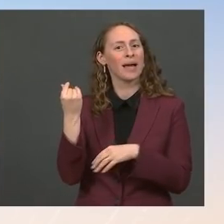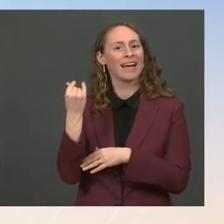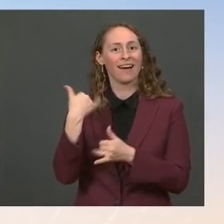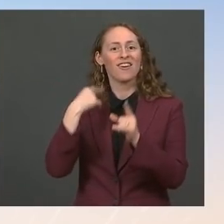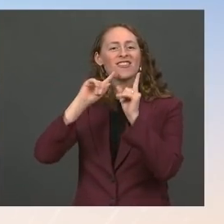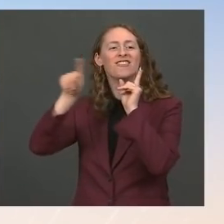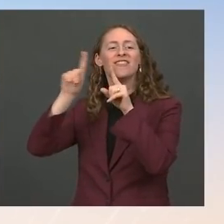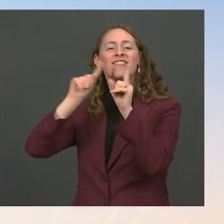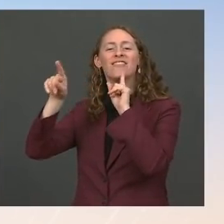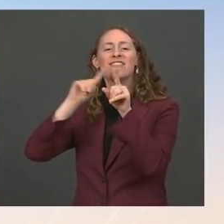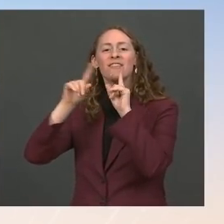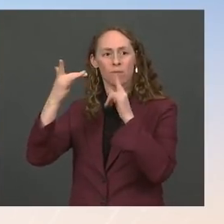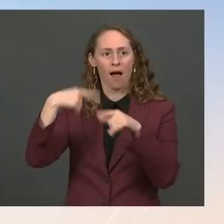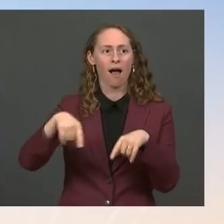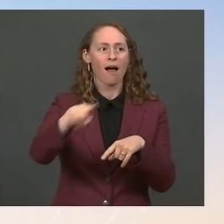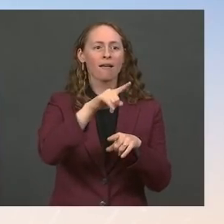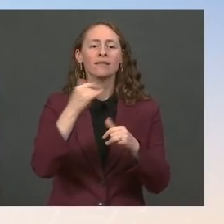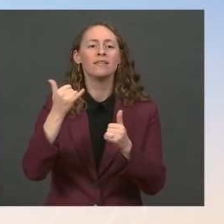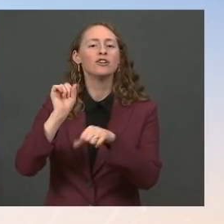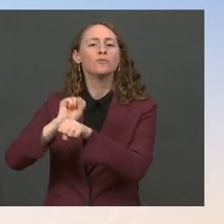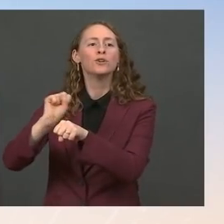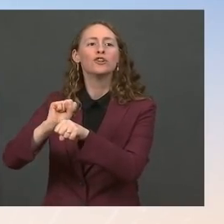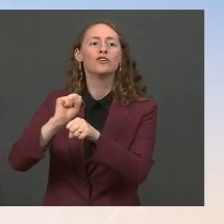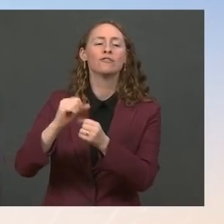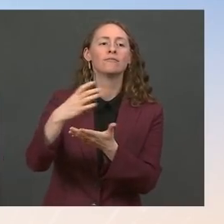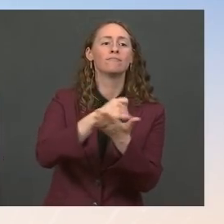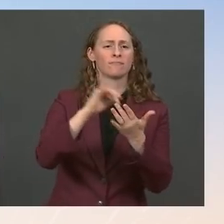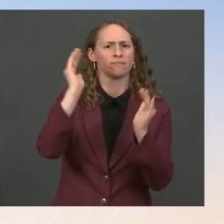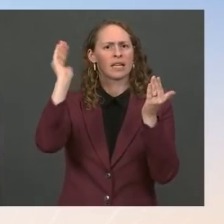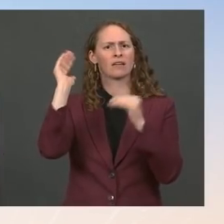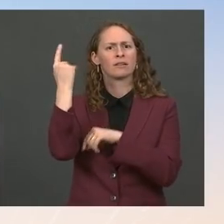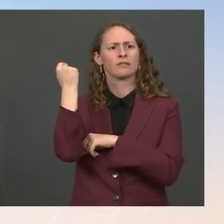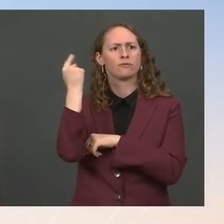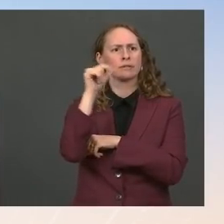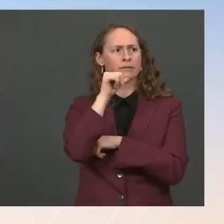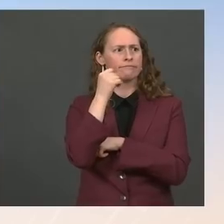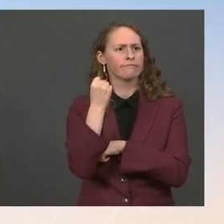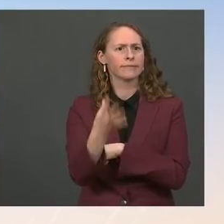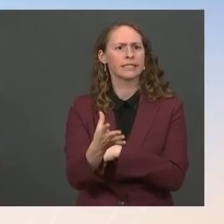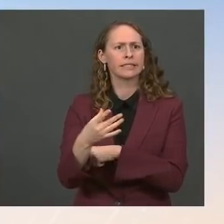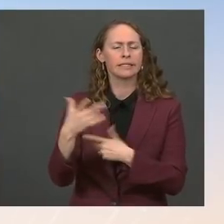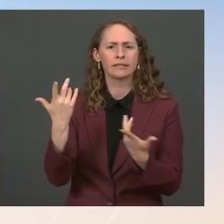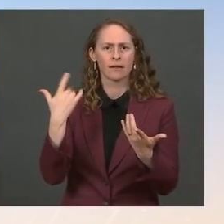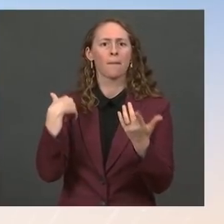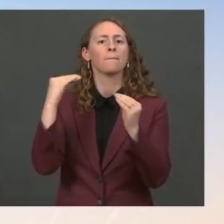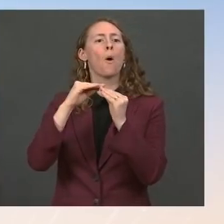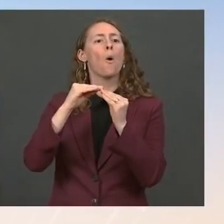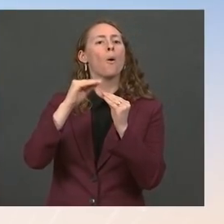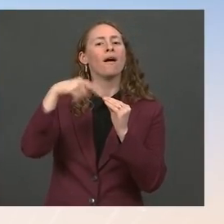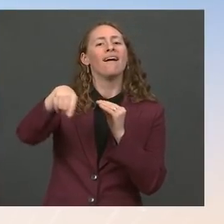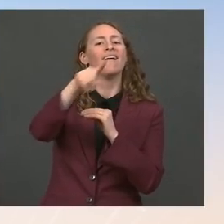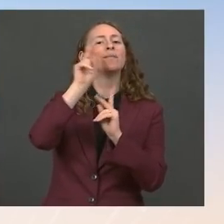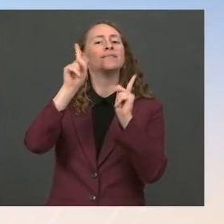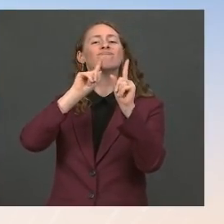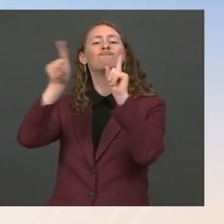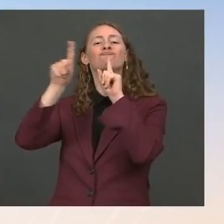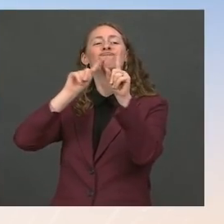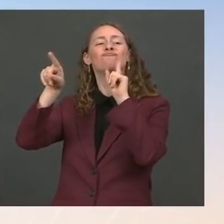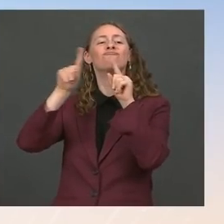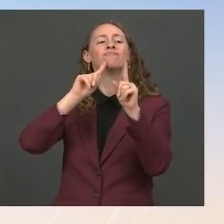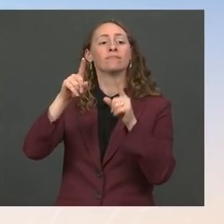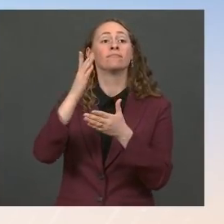are working than they were a year ago. And port to port, it's different. But statistically, some of these ports have